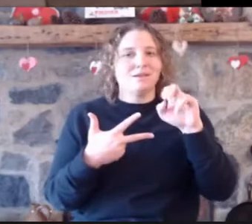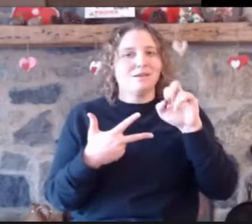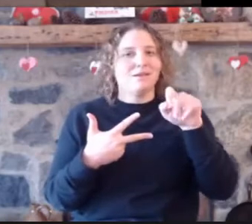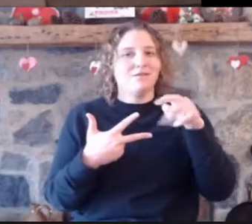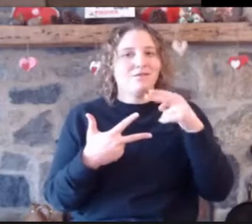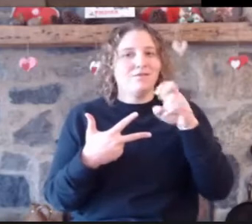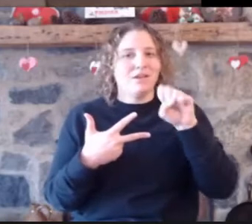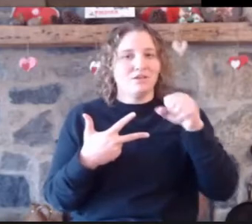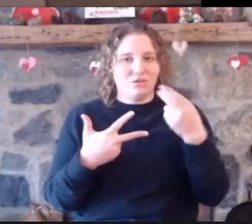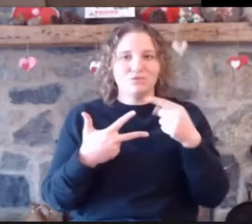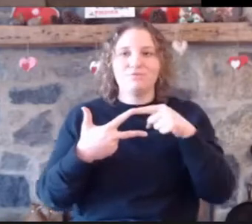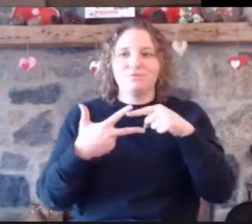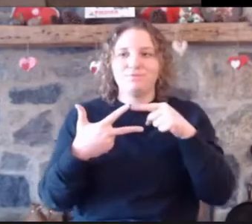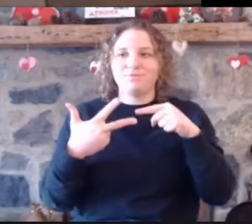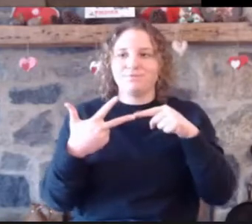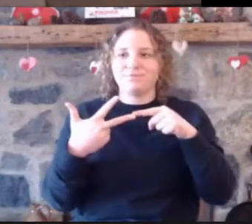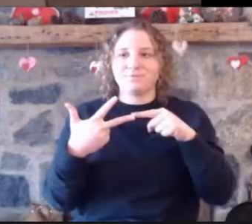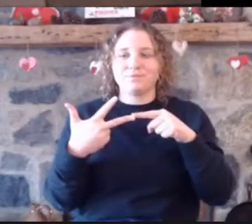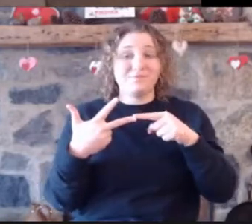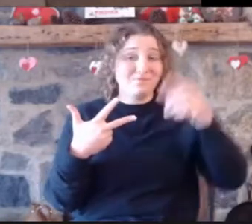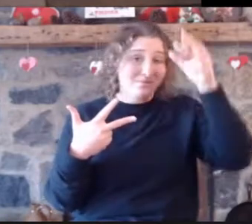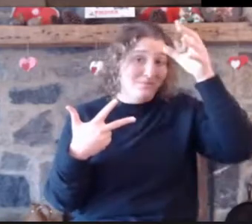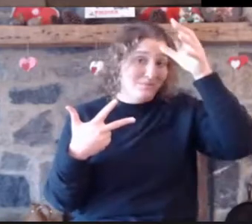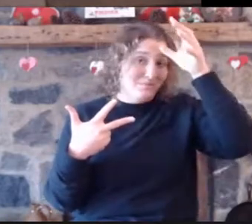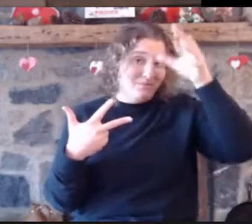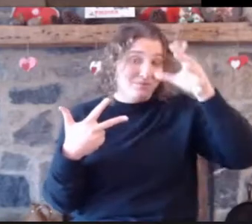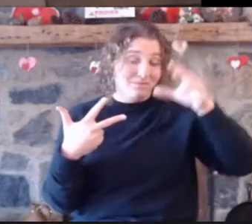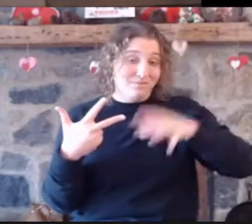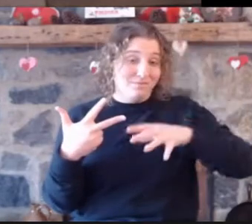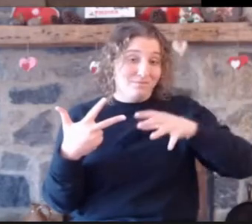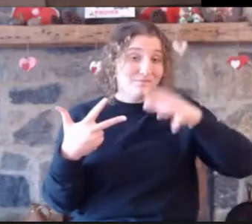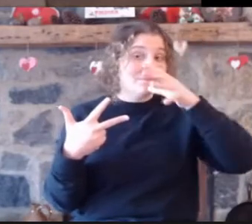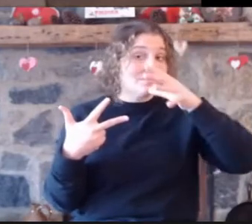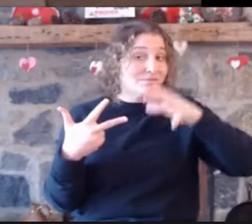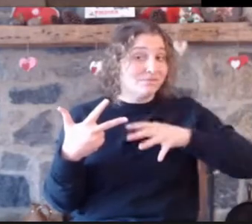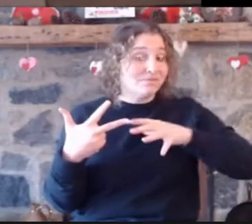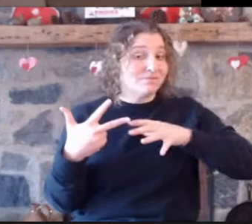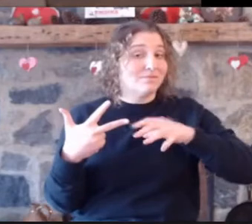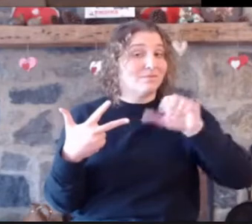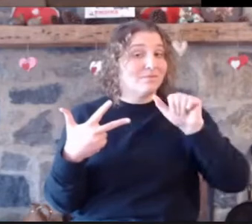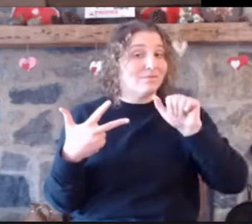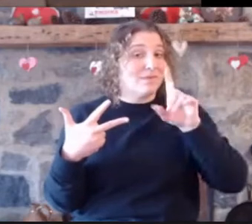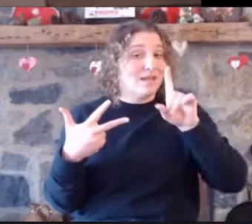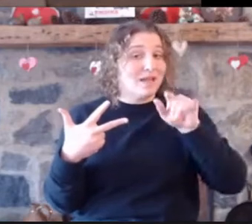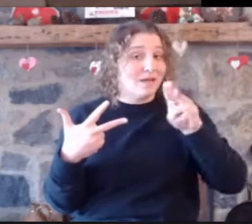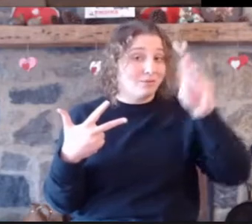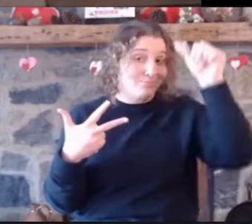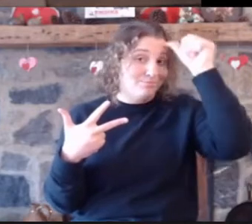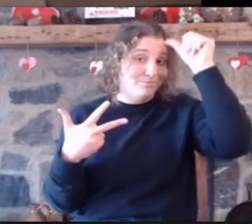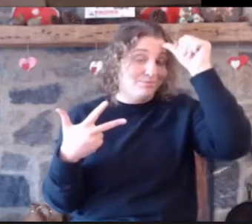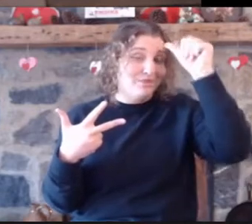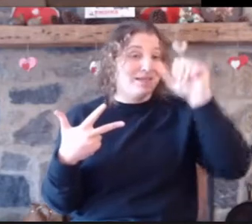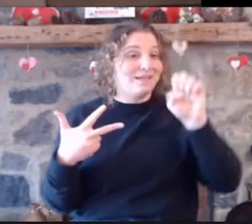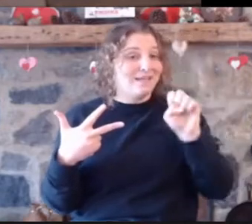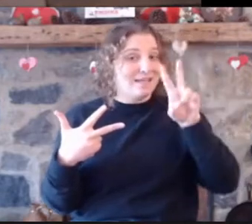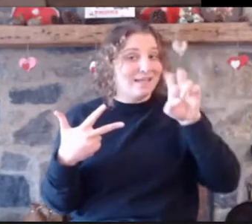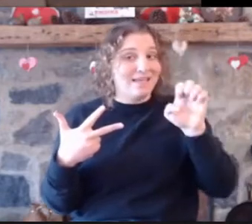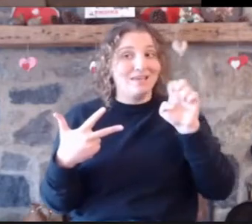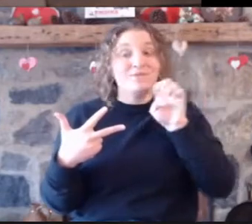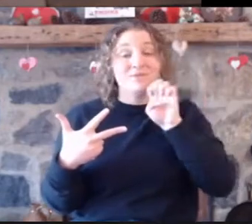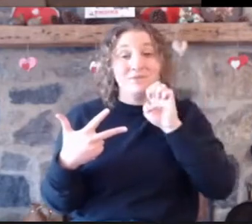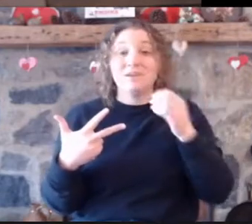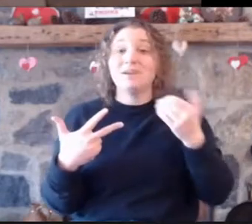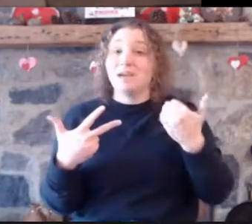Adam, Eve, man also receives from God a spirit. And as we'll get into chapter 3, we'll eventually get there. When